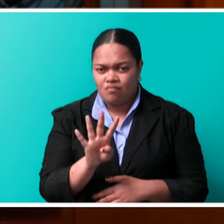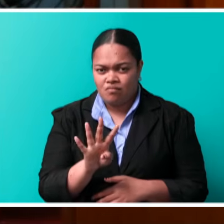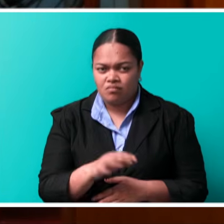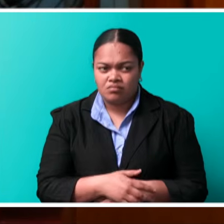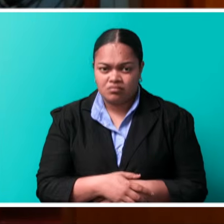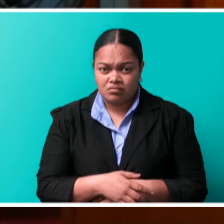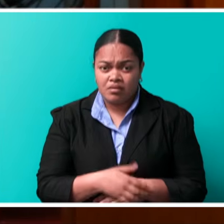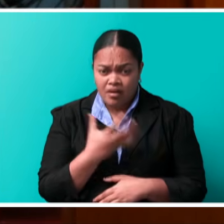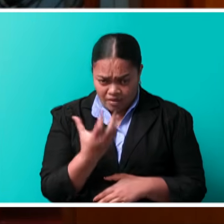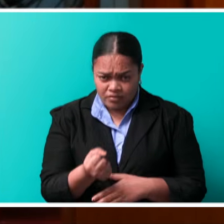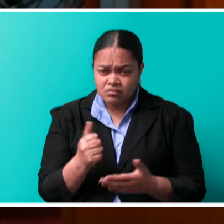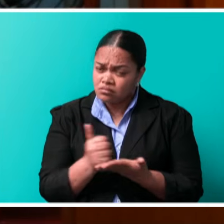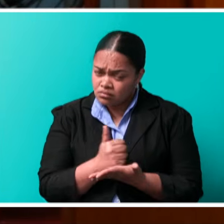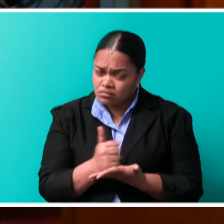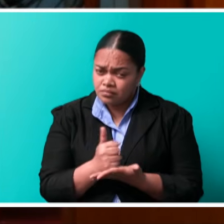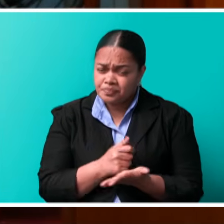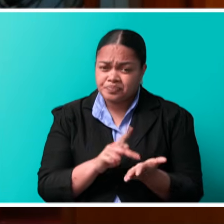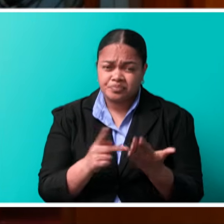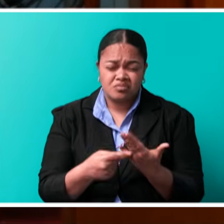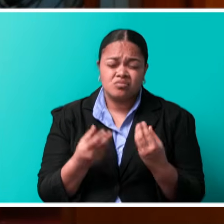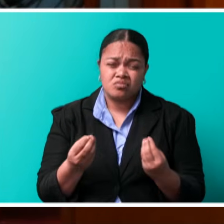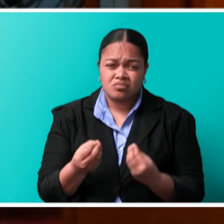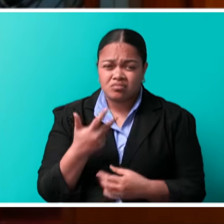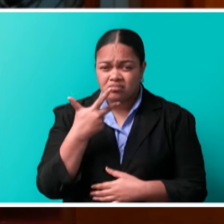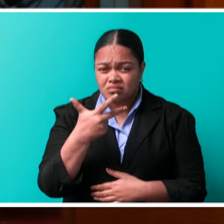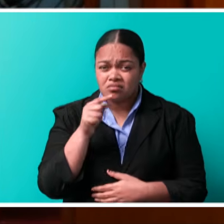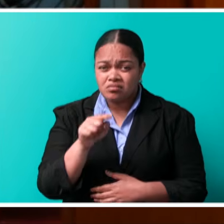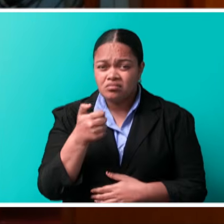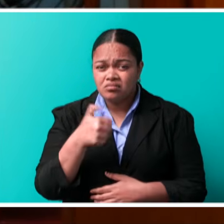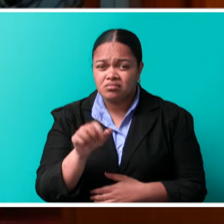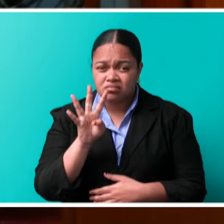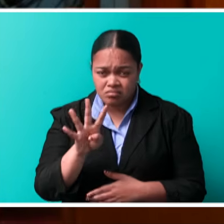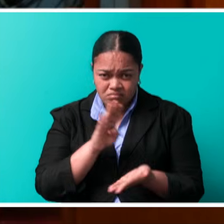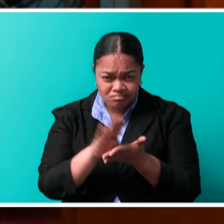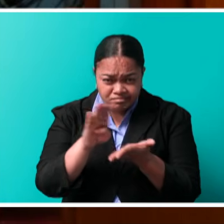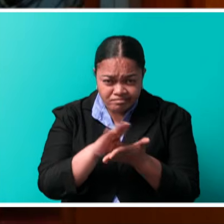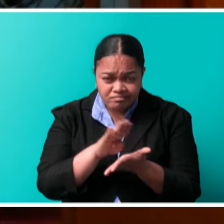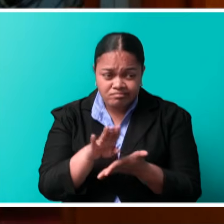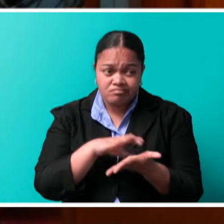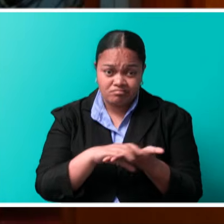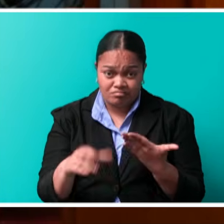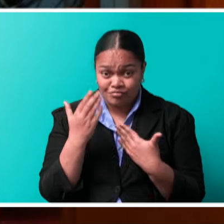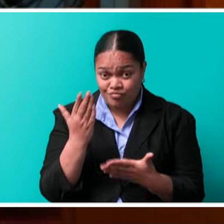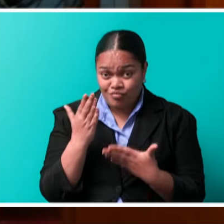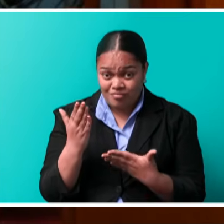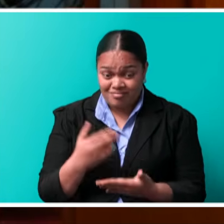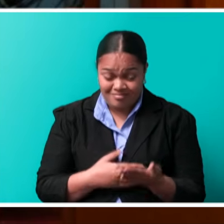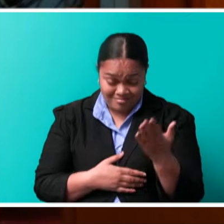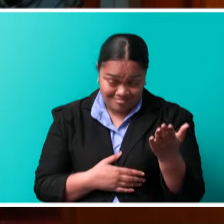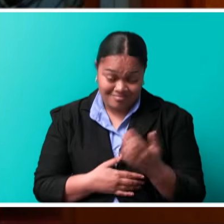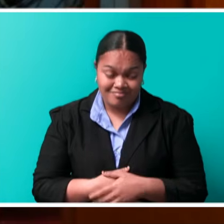active projects worth $8.6 billion, and the Honorable Correla Bissau is